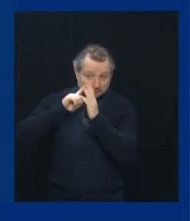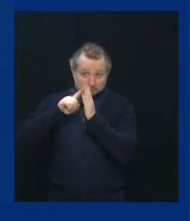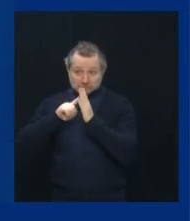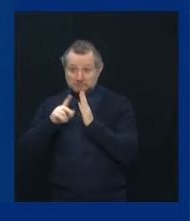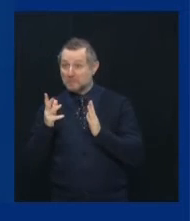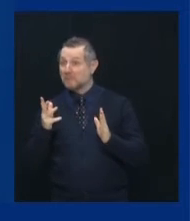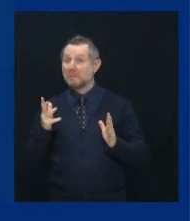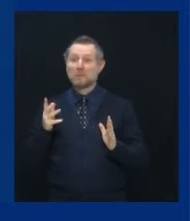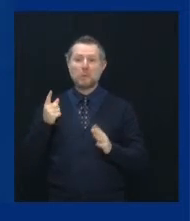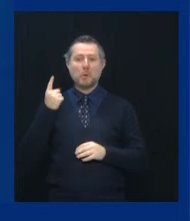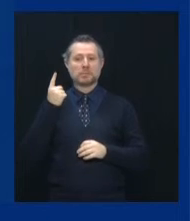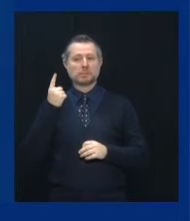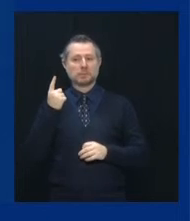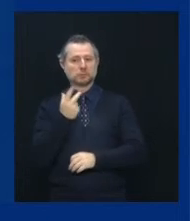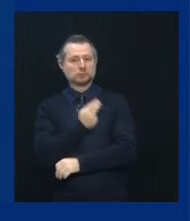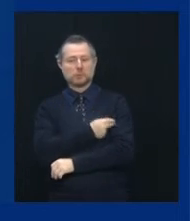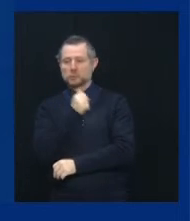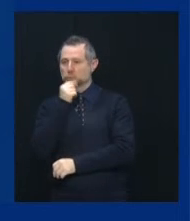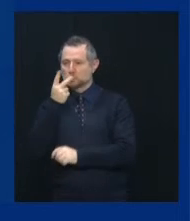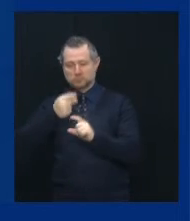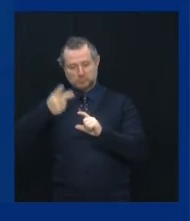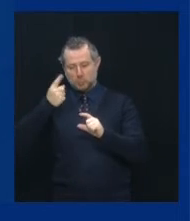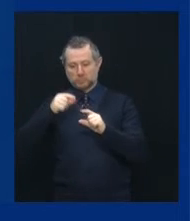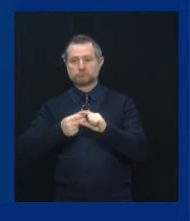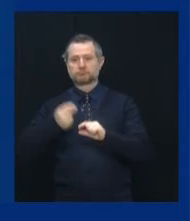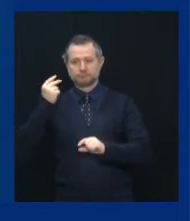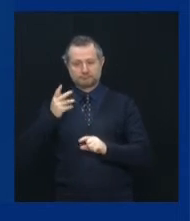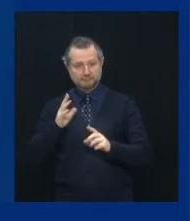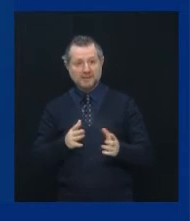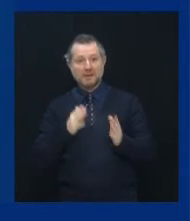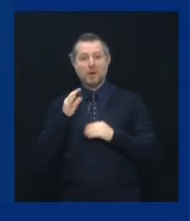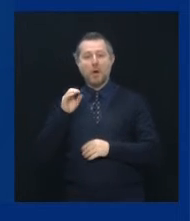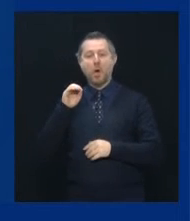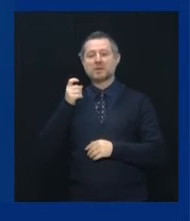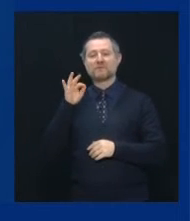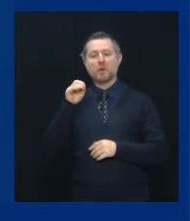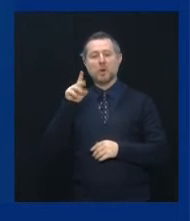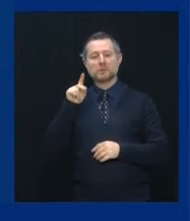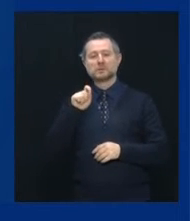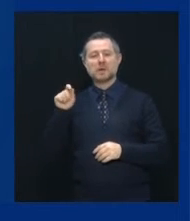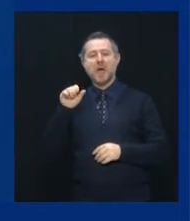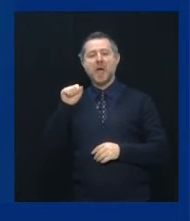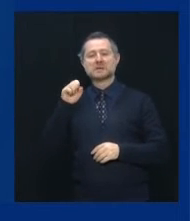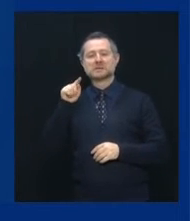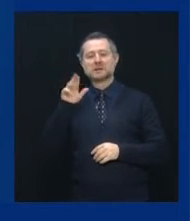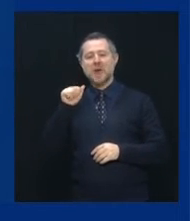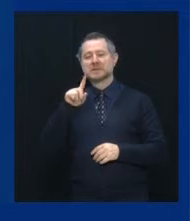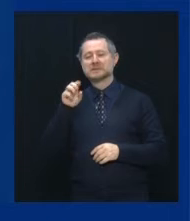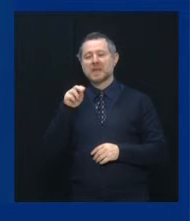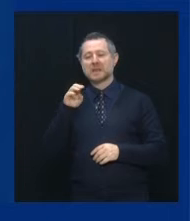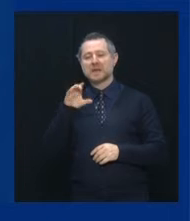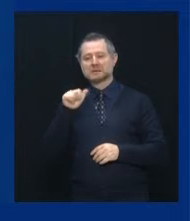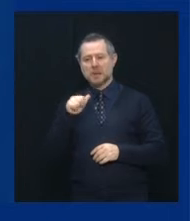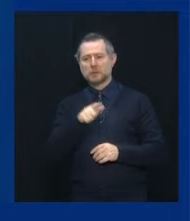would be a pleasure. Oxford, AstraZeneca. So there are other vaccines that are coming online. The